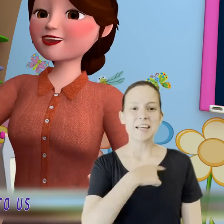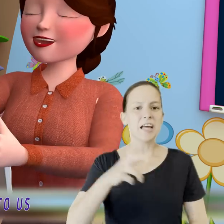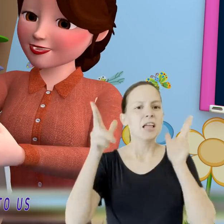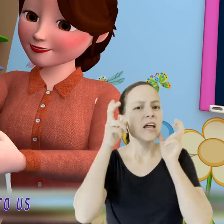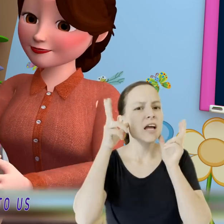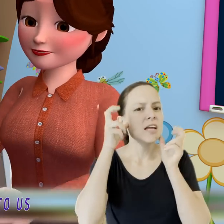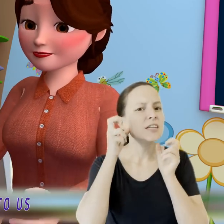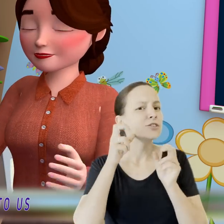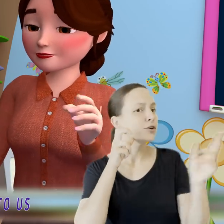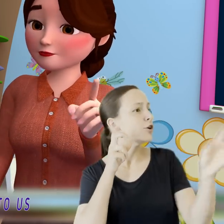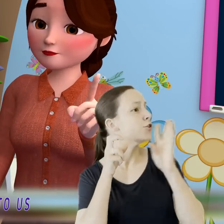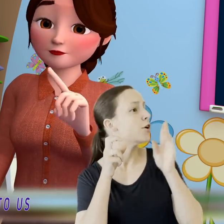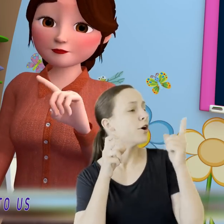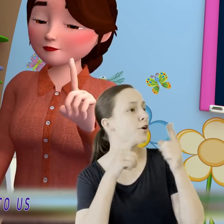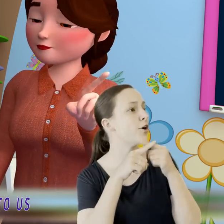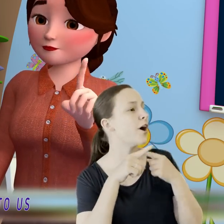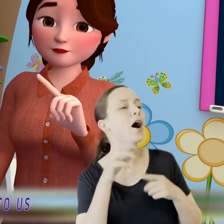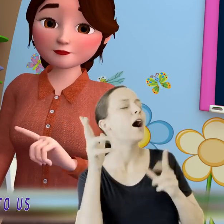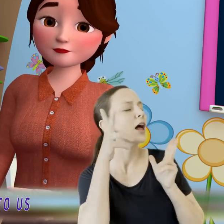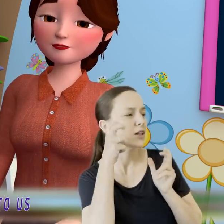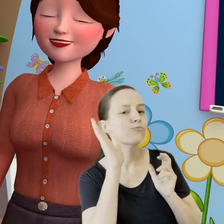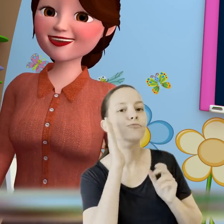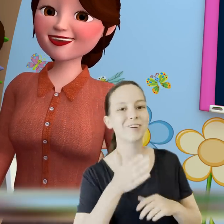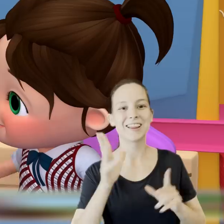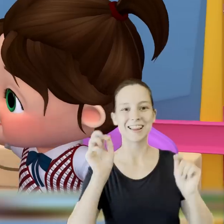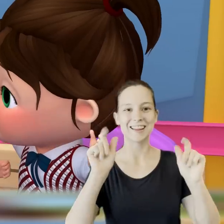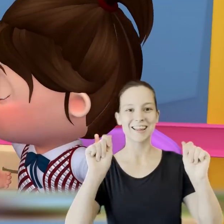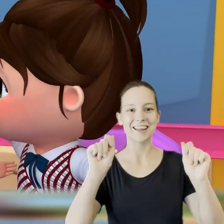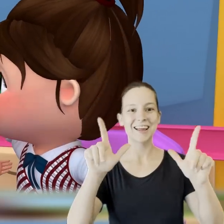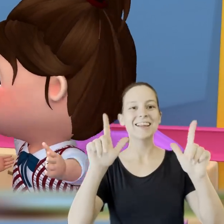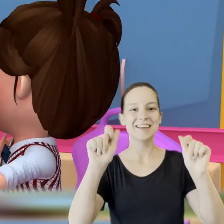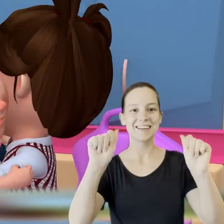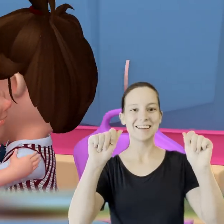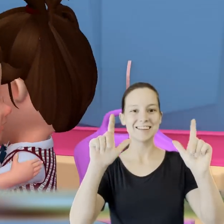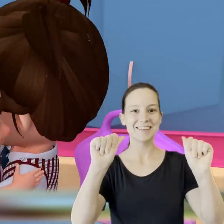we listen when someone talks to us